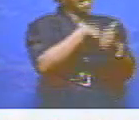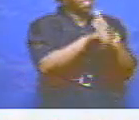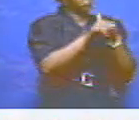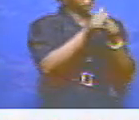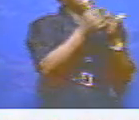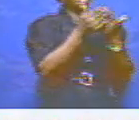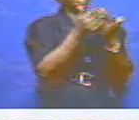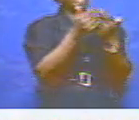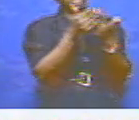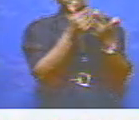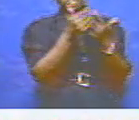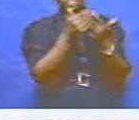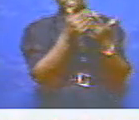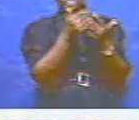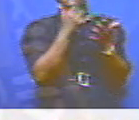competitions?